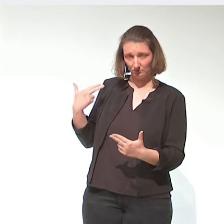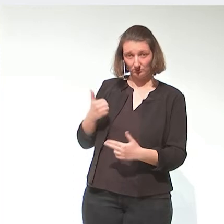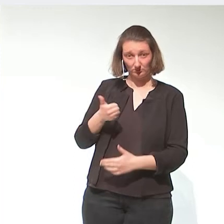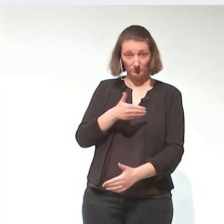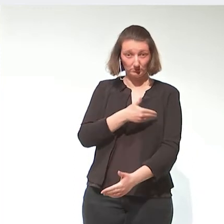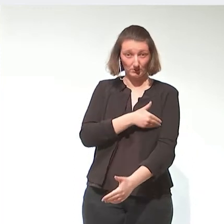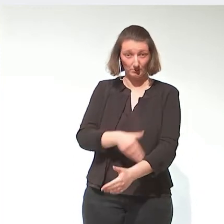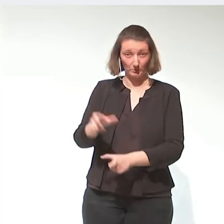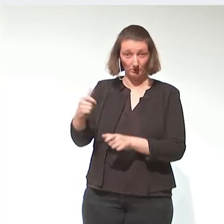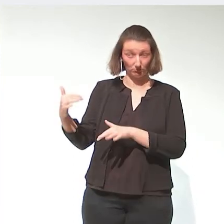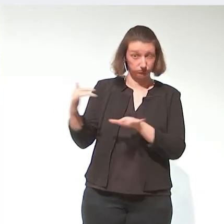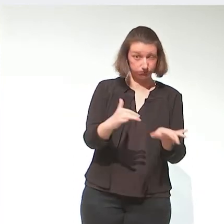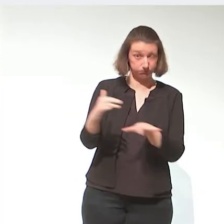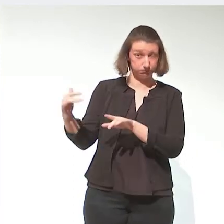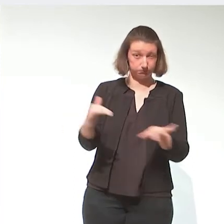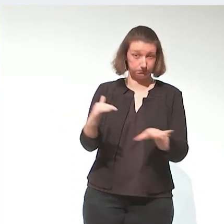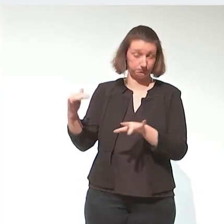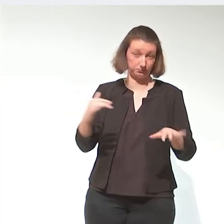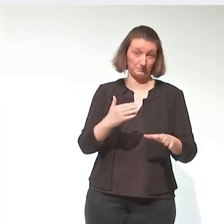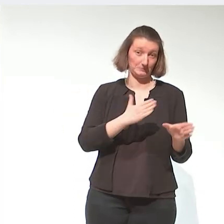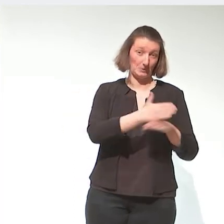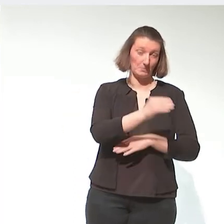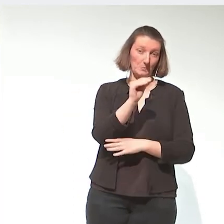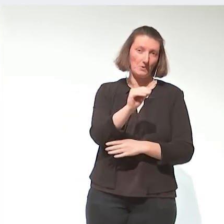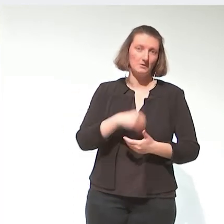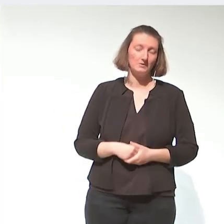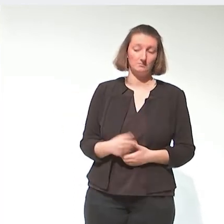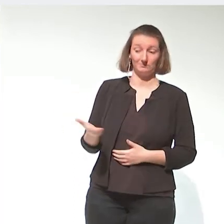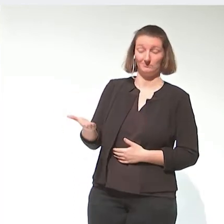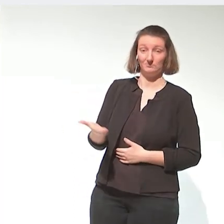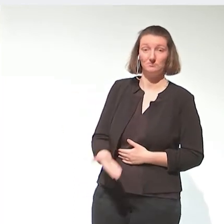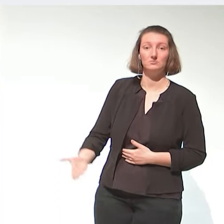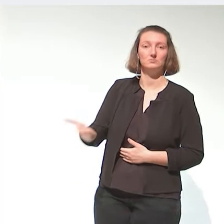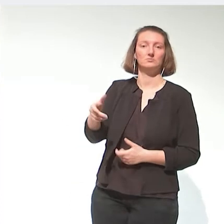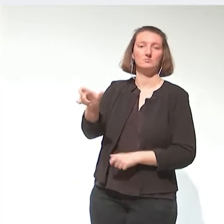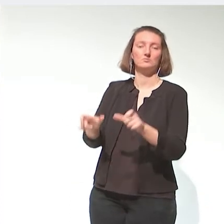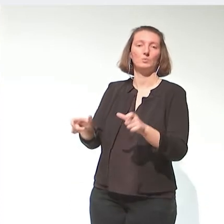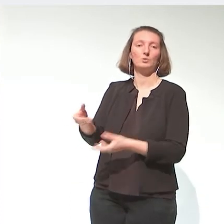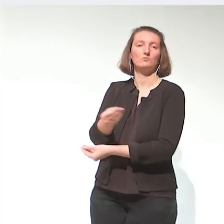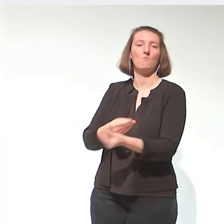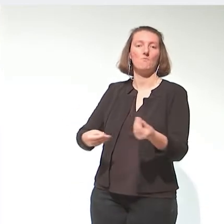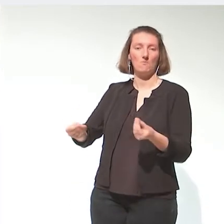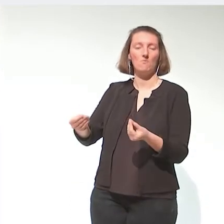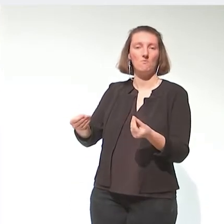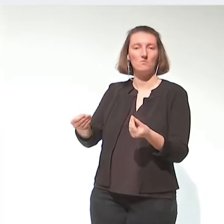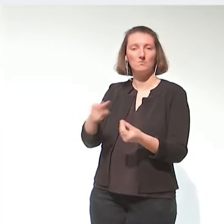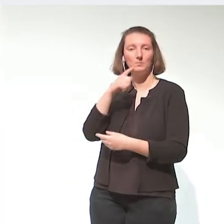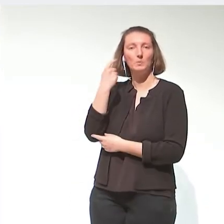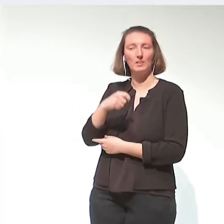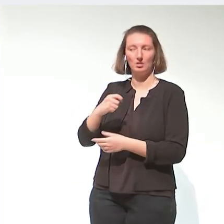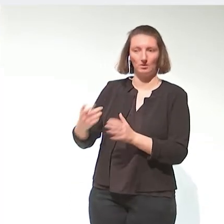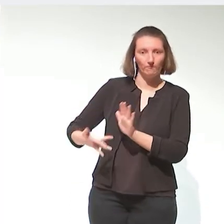almost 100,000 are persons with disabilities, mostly children with